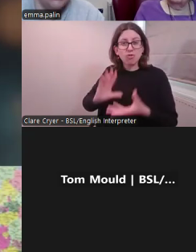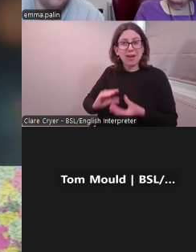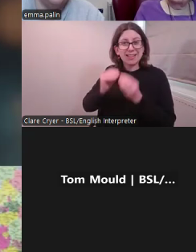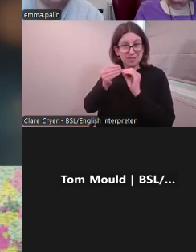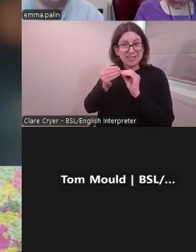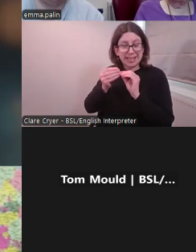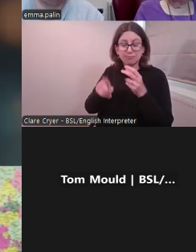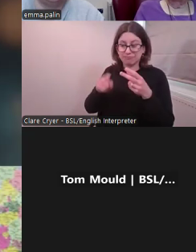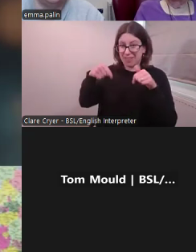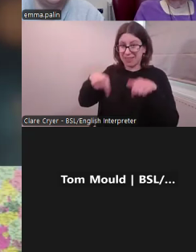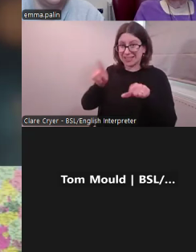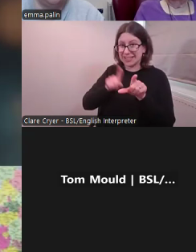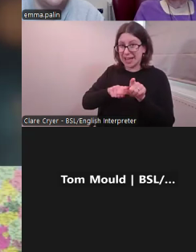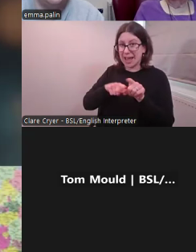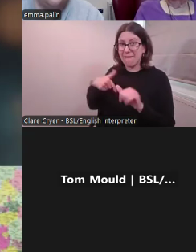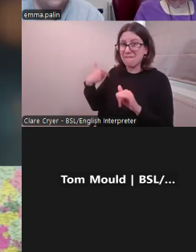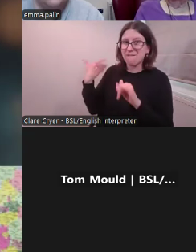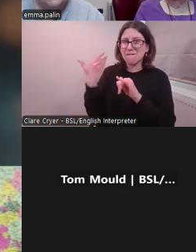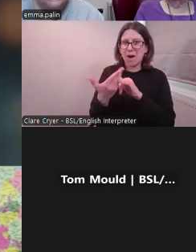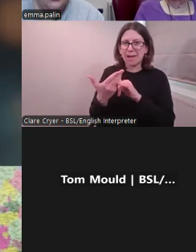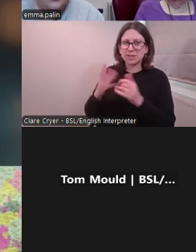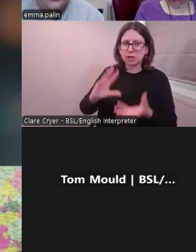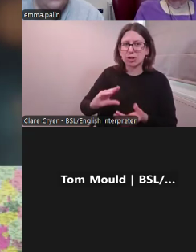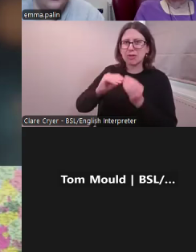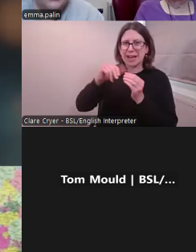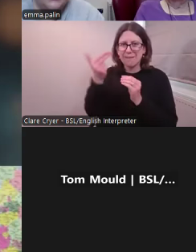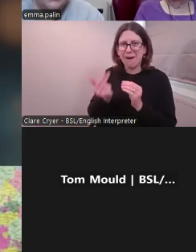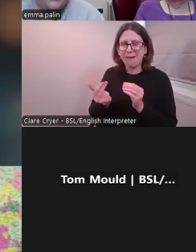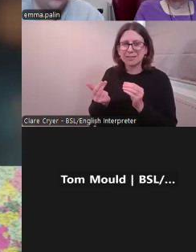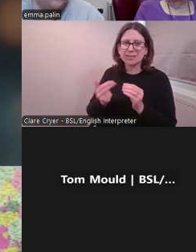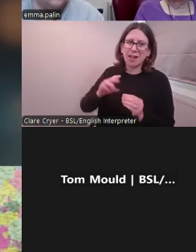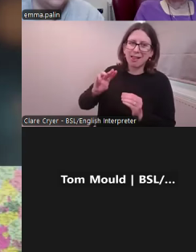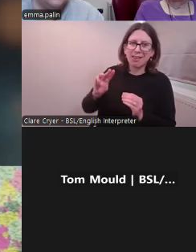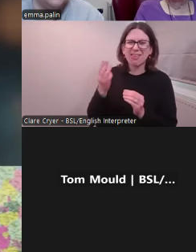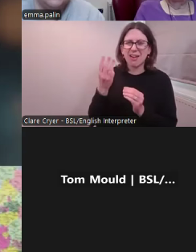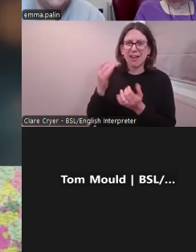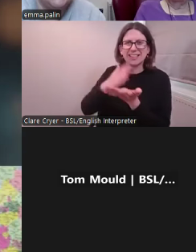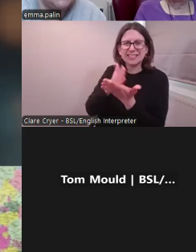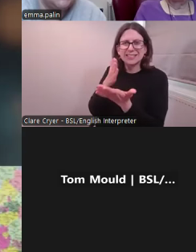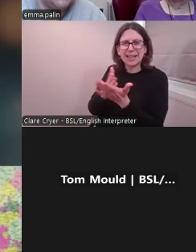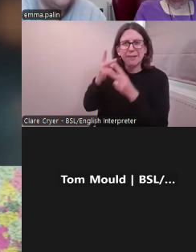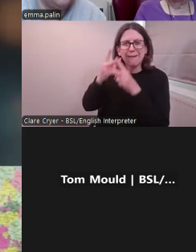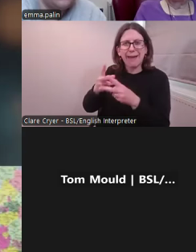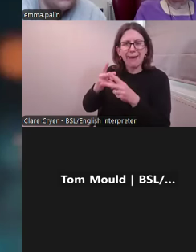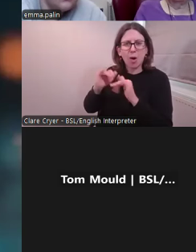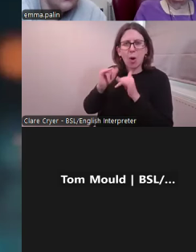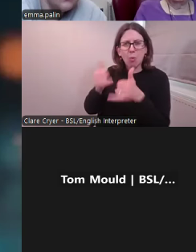then this year we were finalists in the Creative Arts Third Sector Care Award, which was